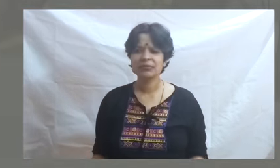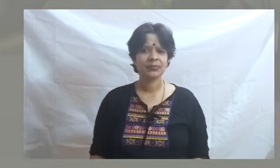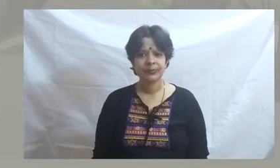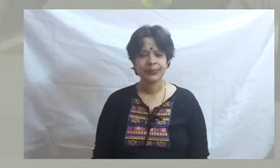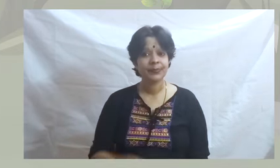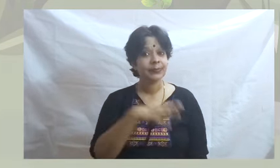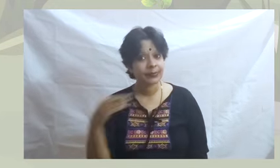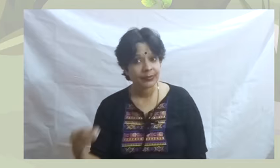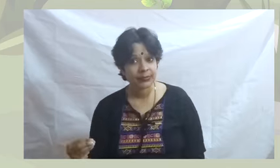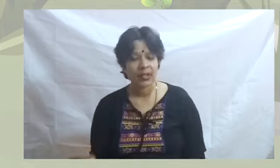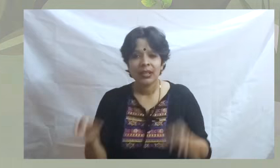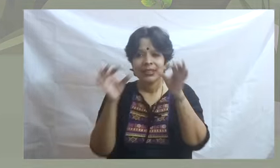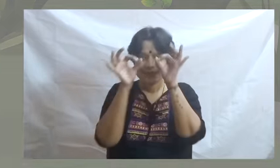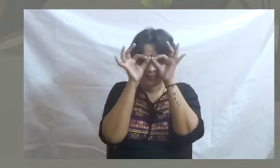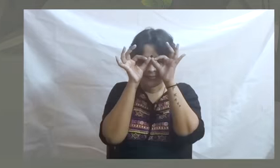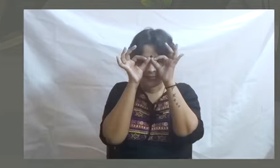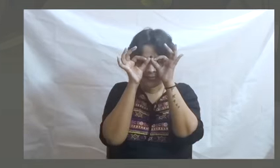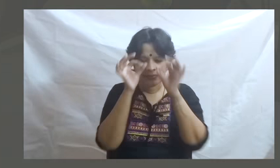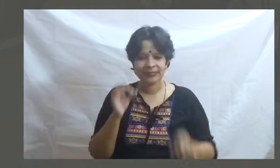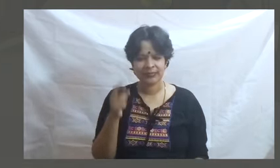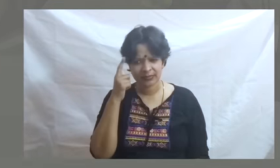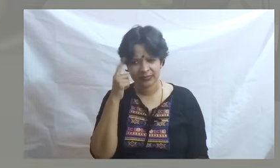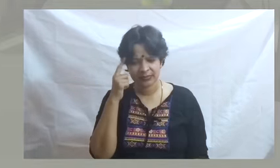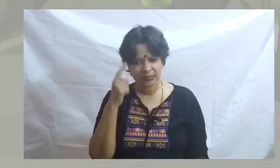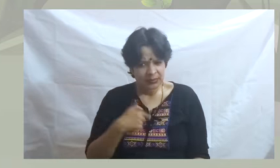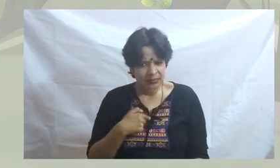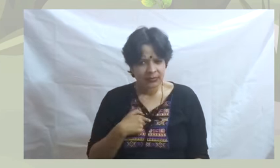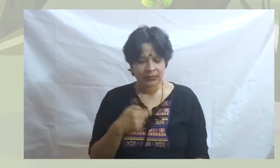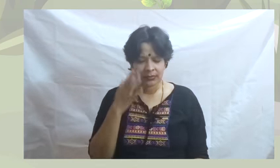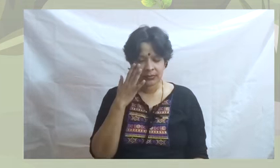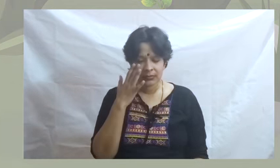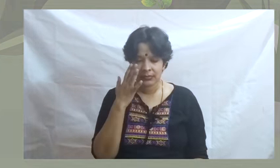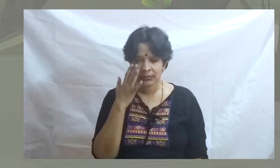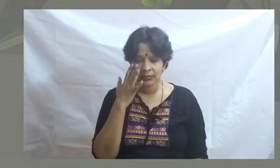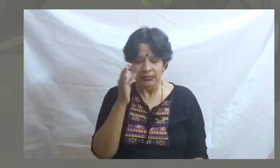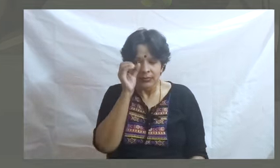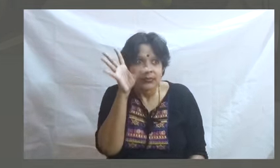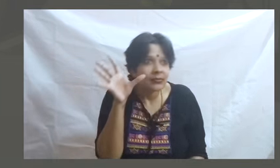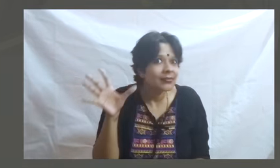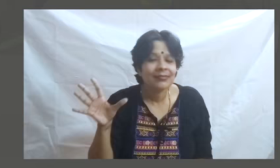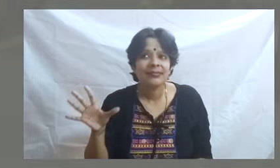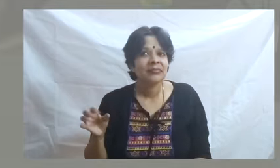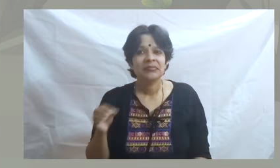Besides, her eyes were not sharp enough by day to permit her to punish the grasshopper as he deserved.